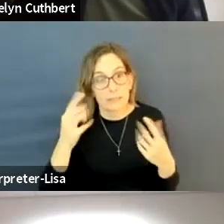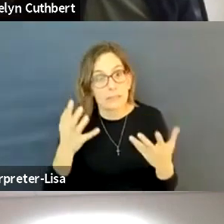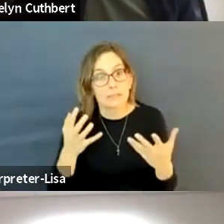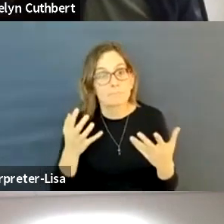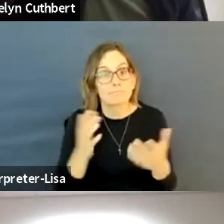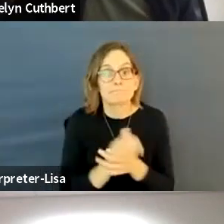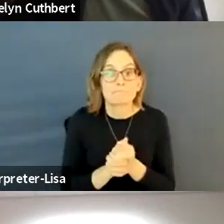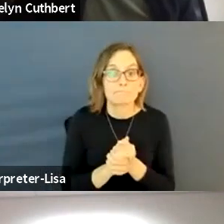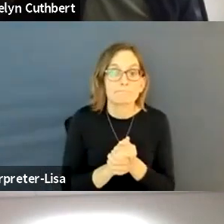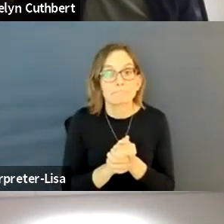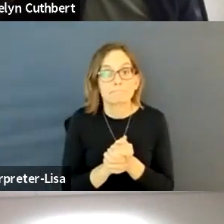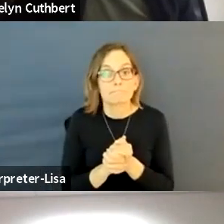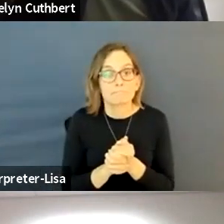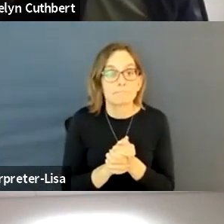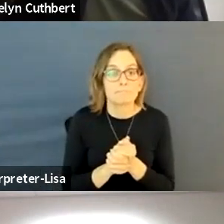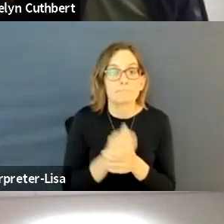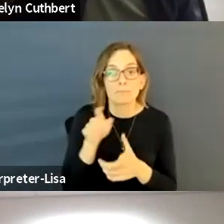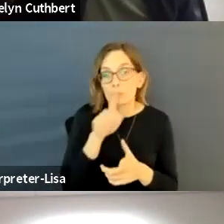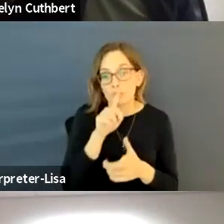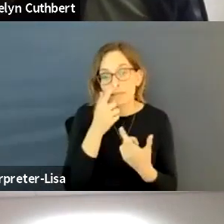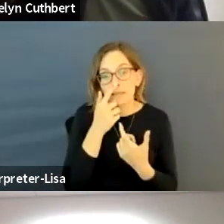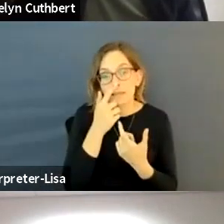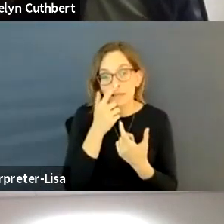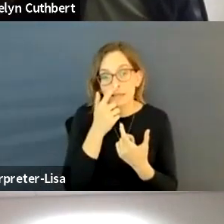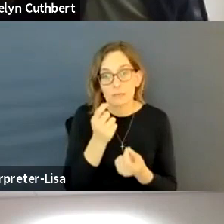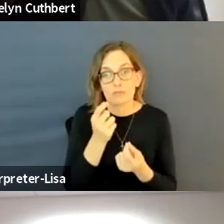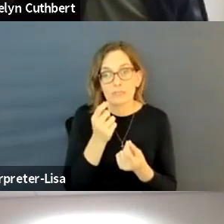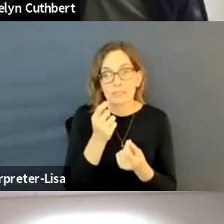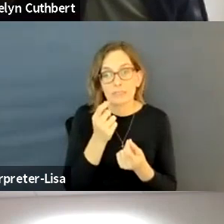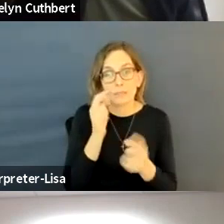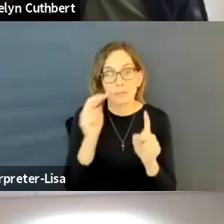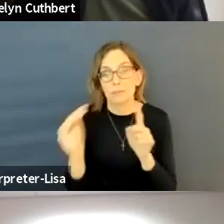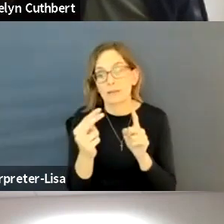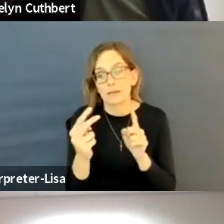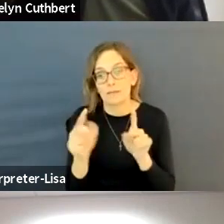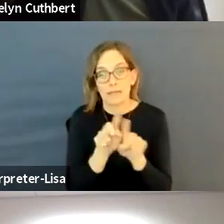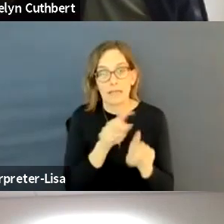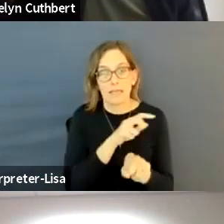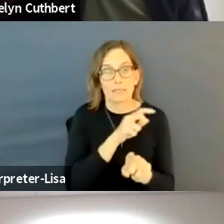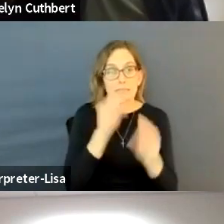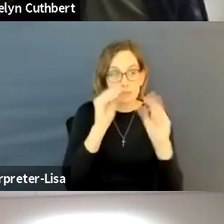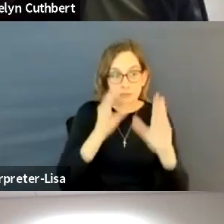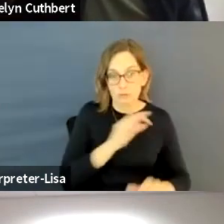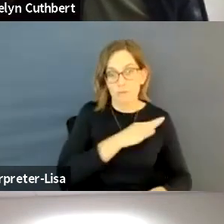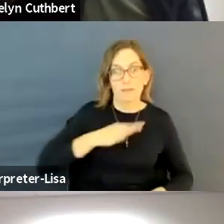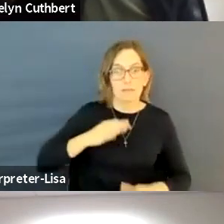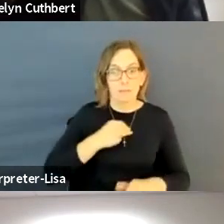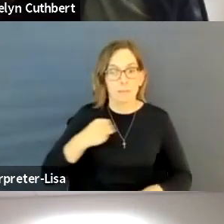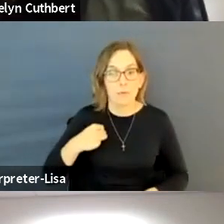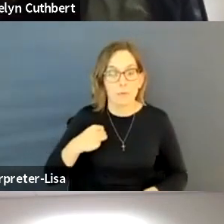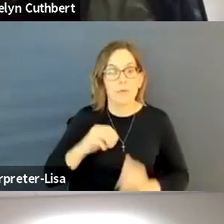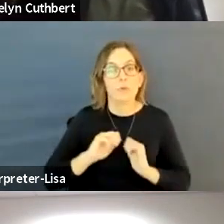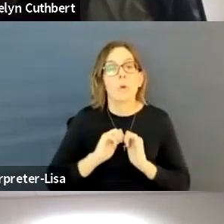that this is a really interesting and tricky perspective as a faculty member, right? Or as an instructor. And how do you do that